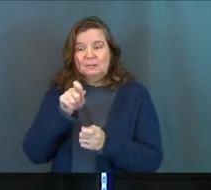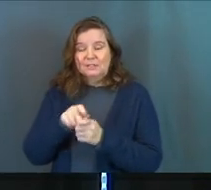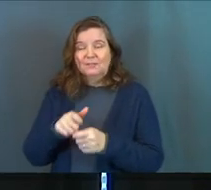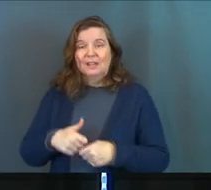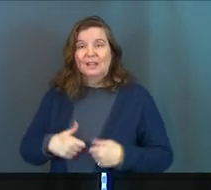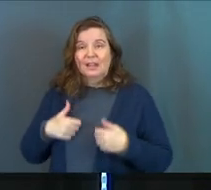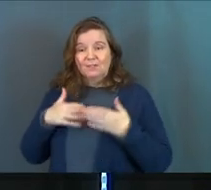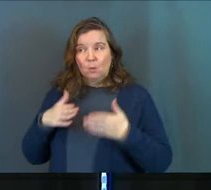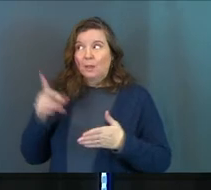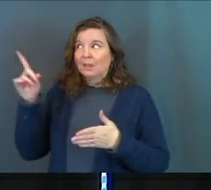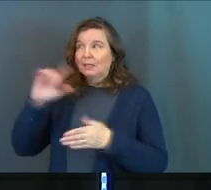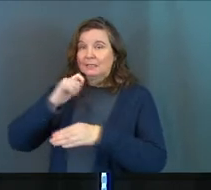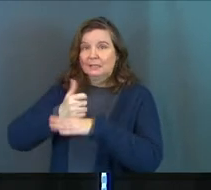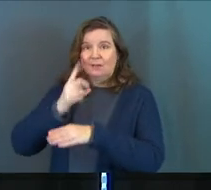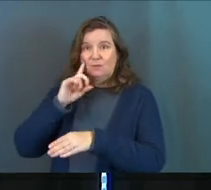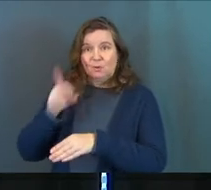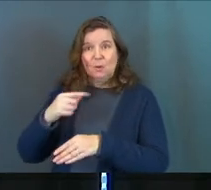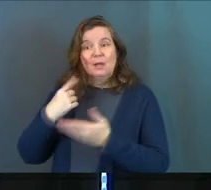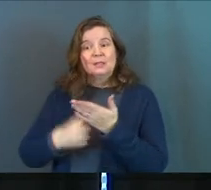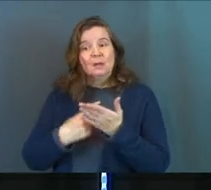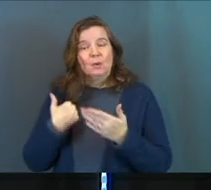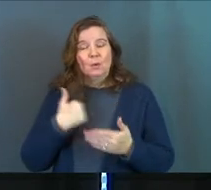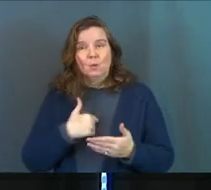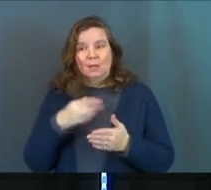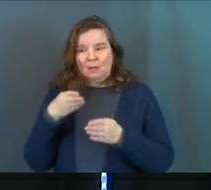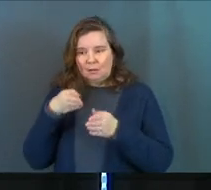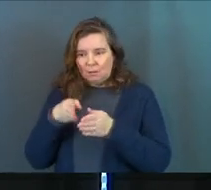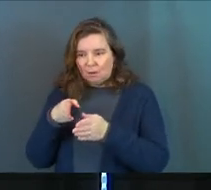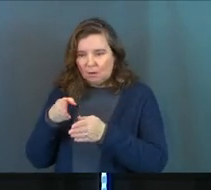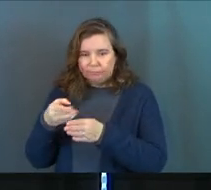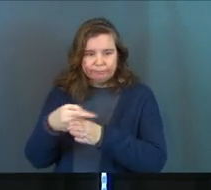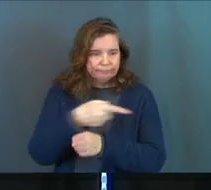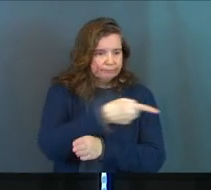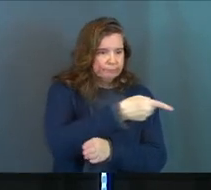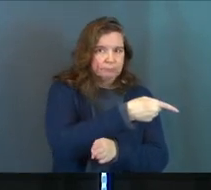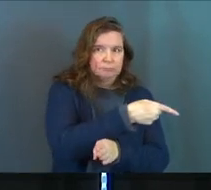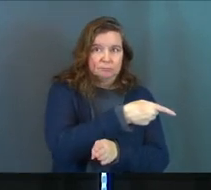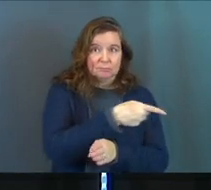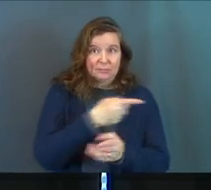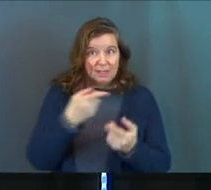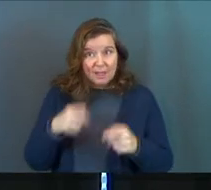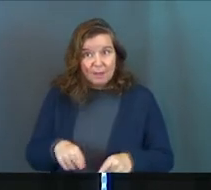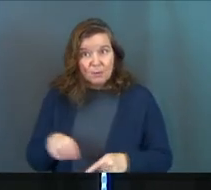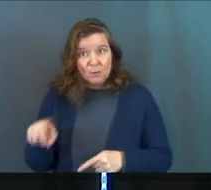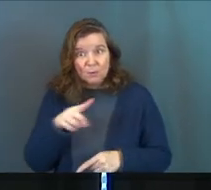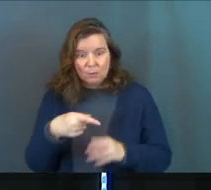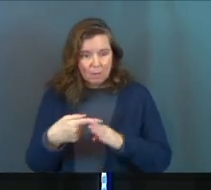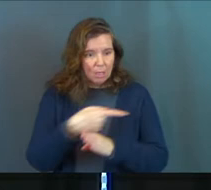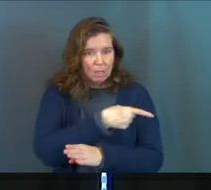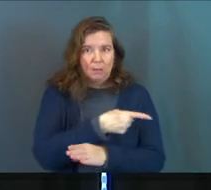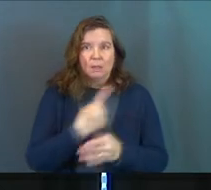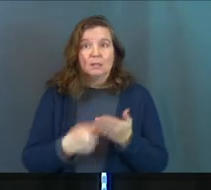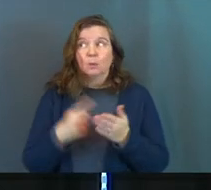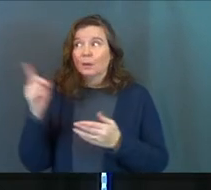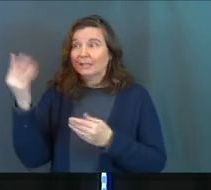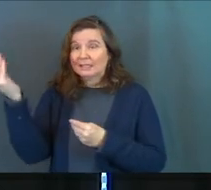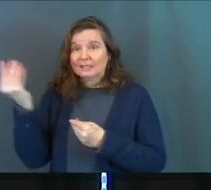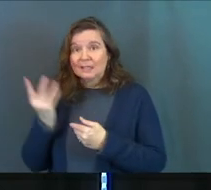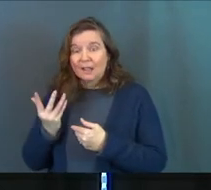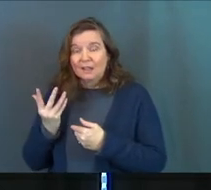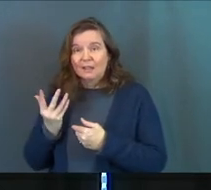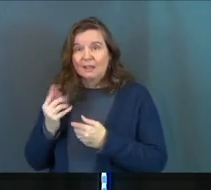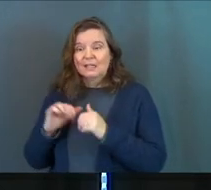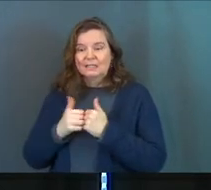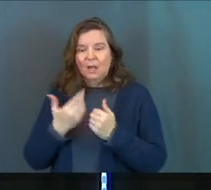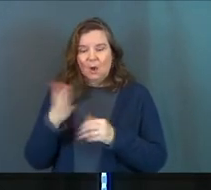specific life the way that He wants you to. And sometimes we get off. Do you ever get off the path? And a lot of times what He's telling